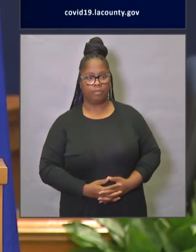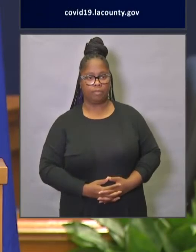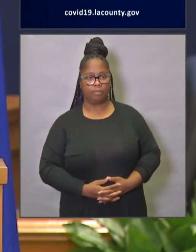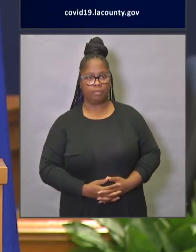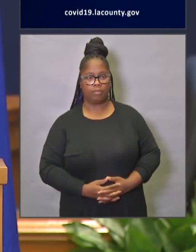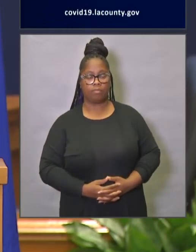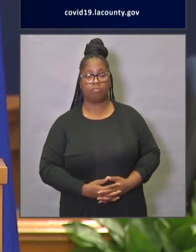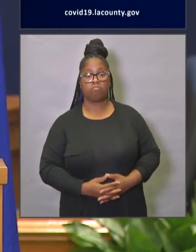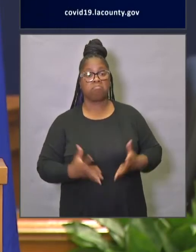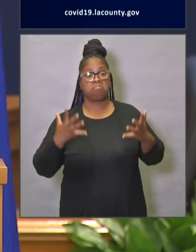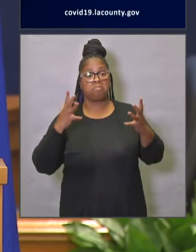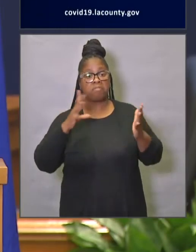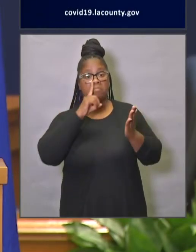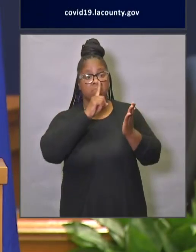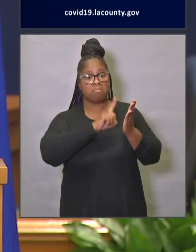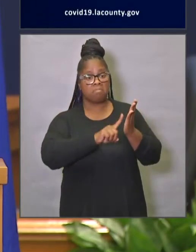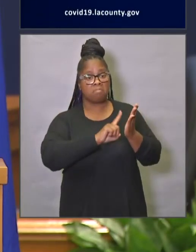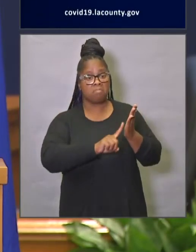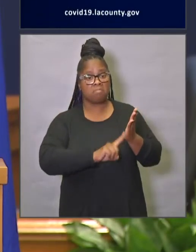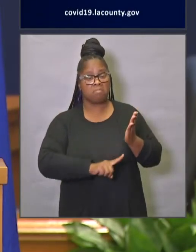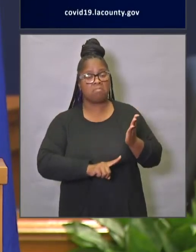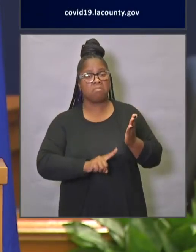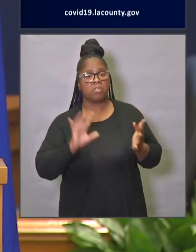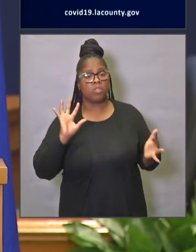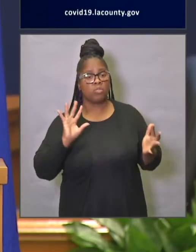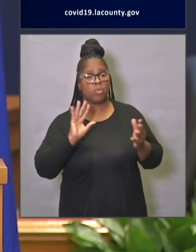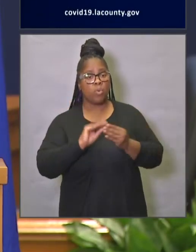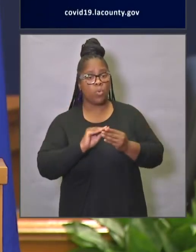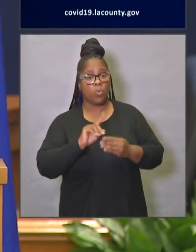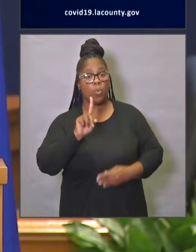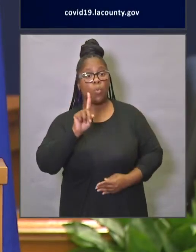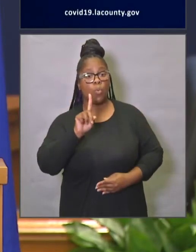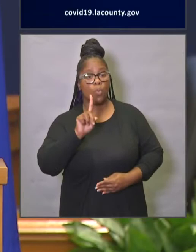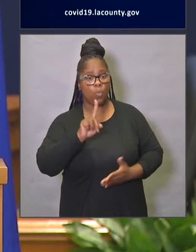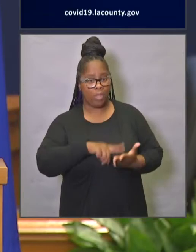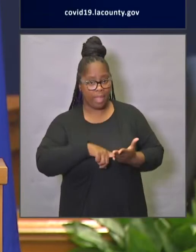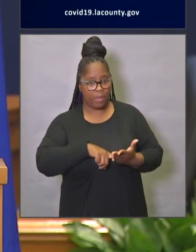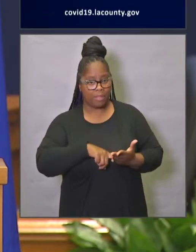We've investigated a total of